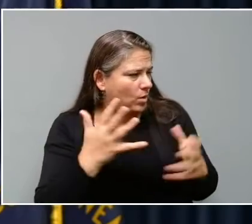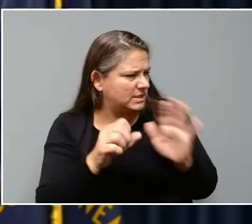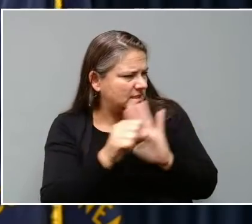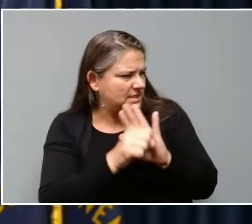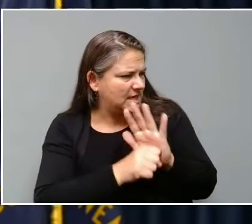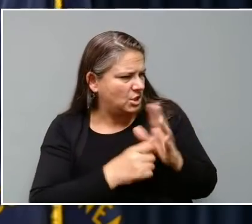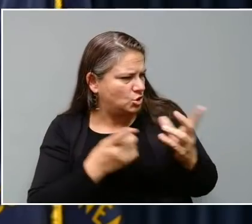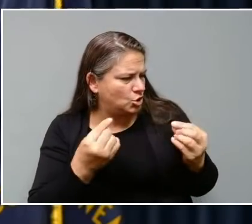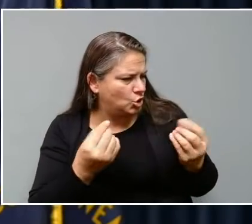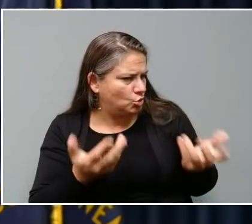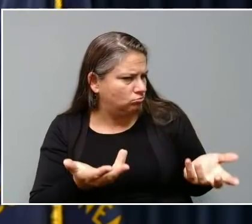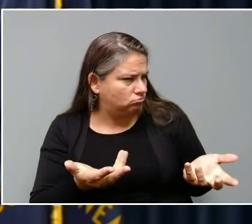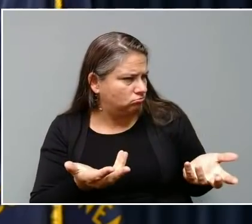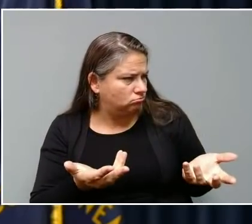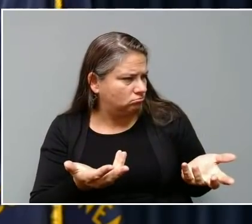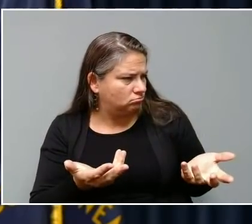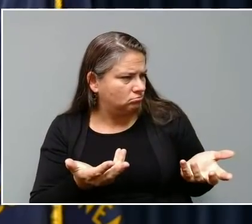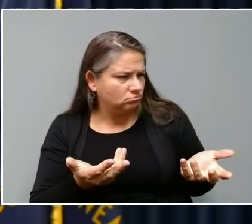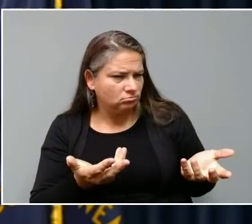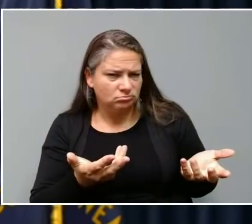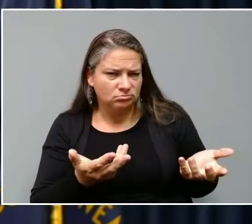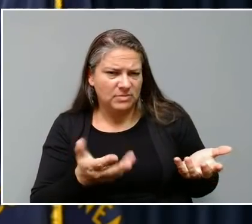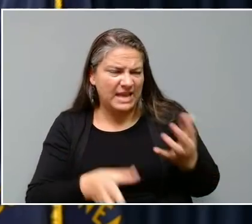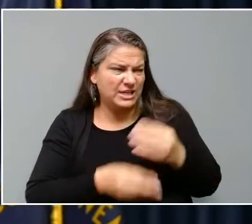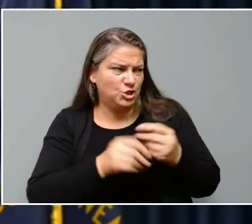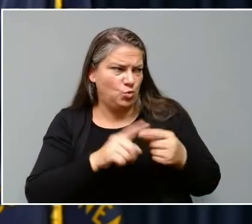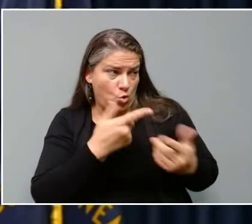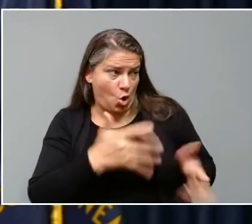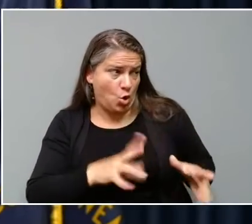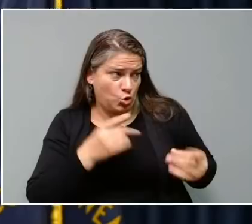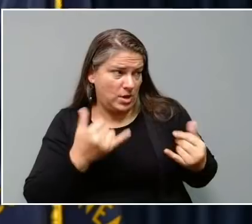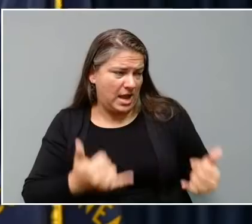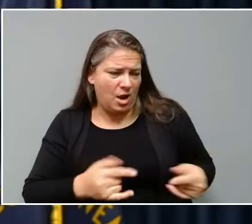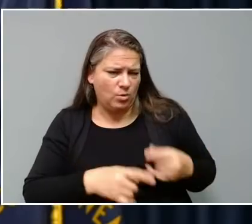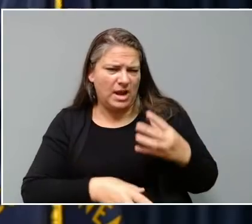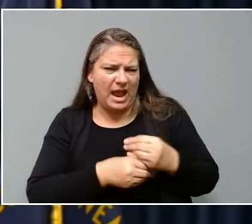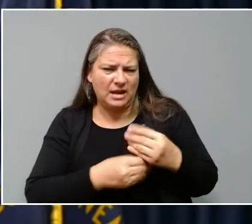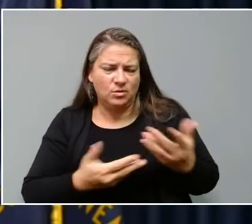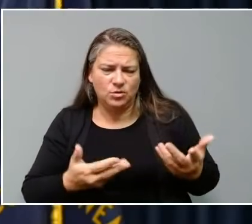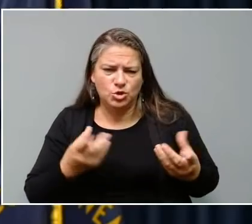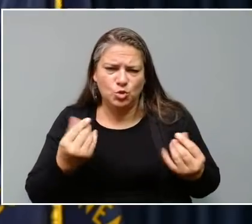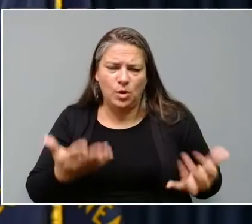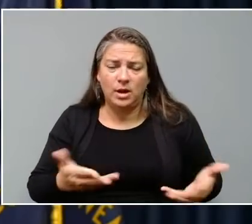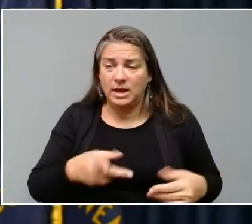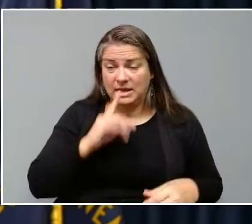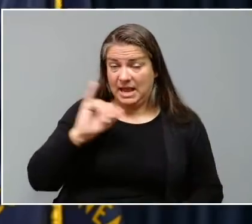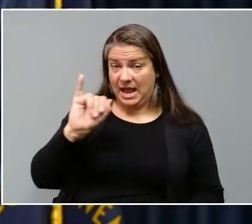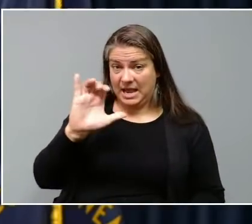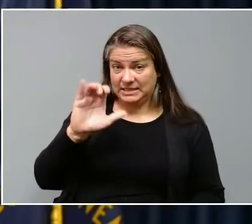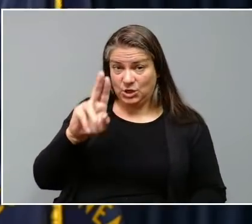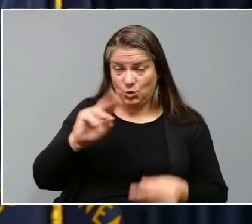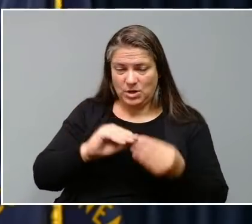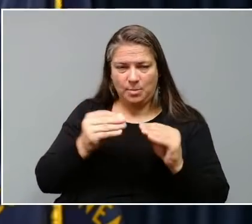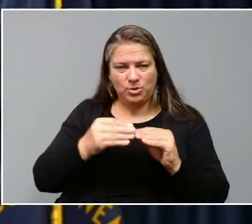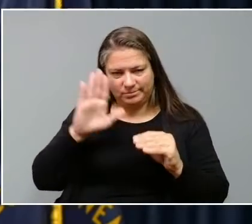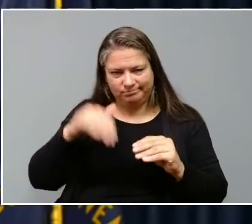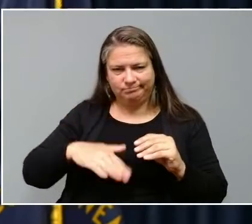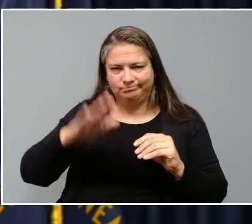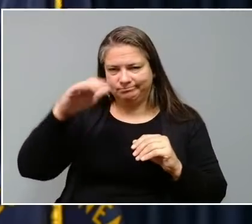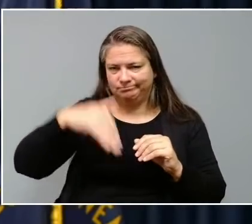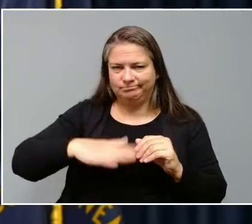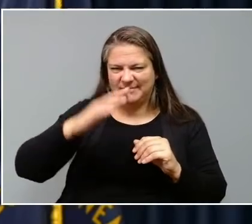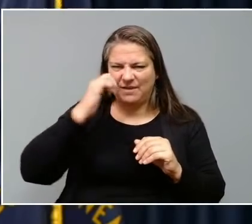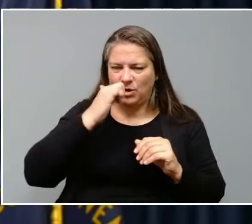it's not already doing? So our ICU numbers bounce around day to day. I get